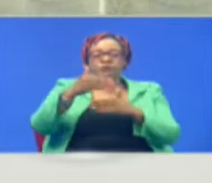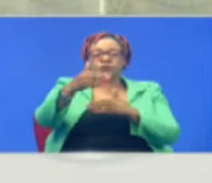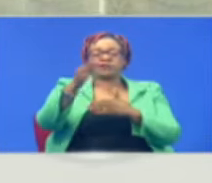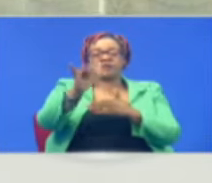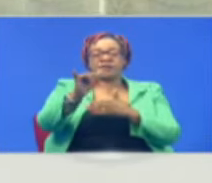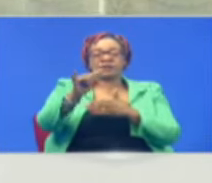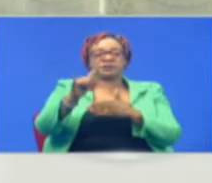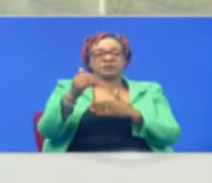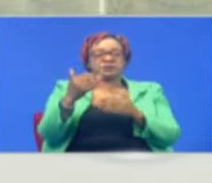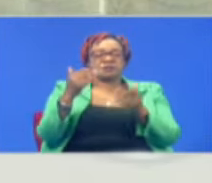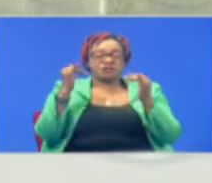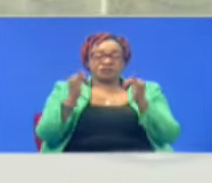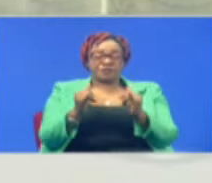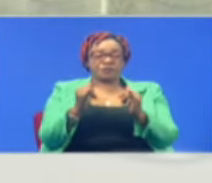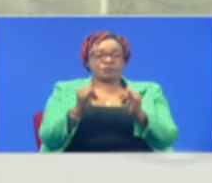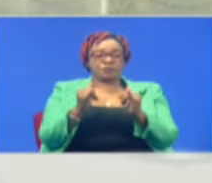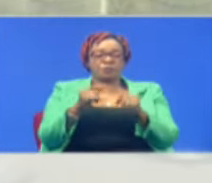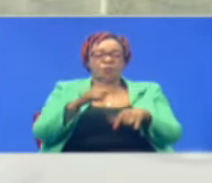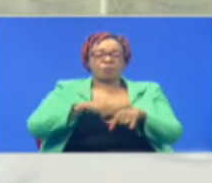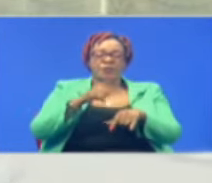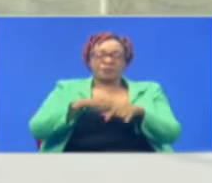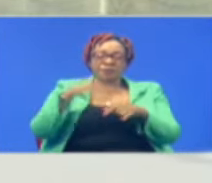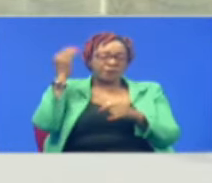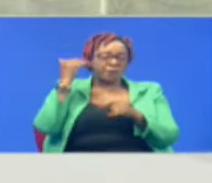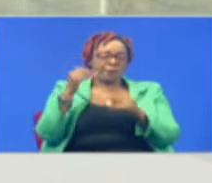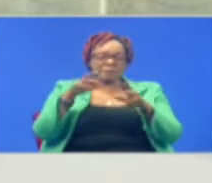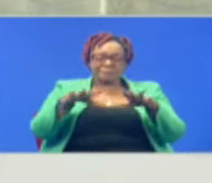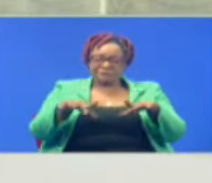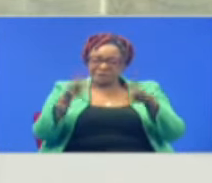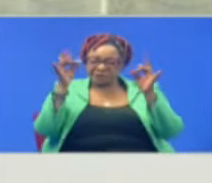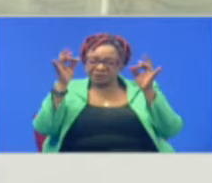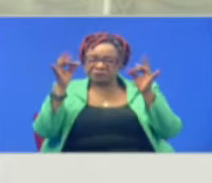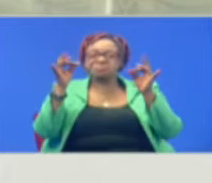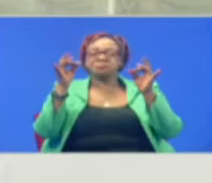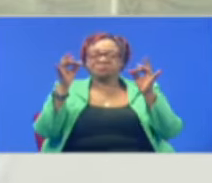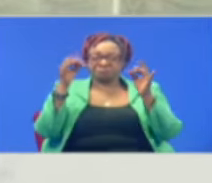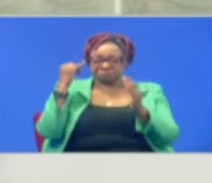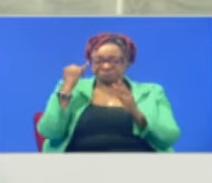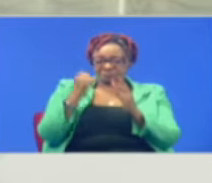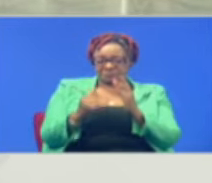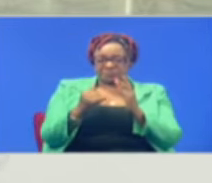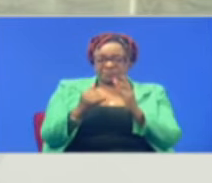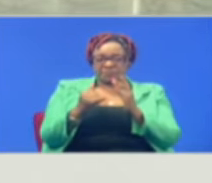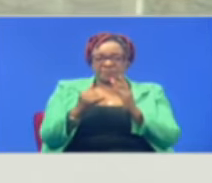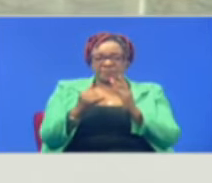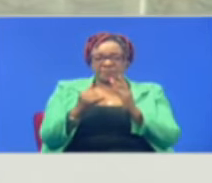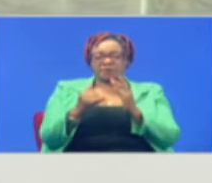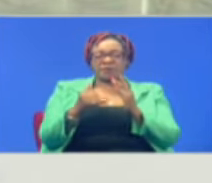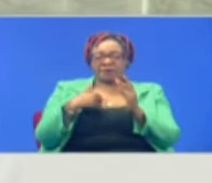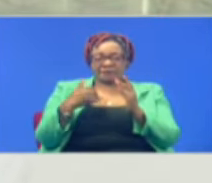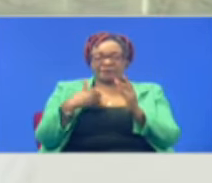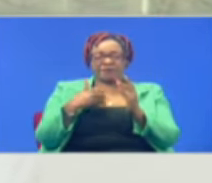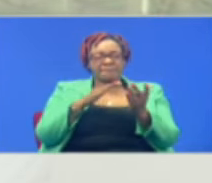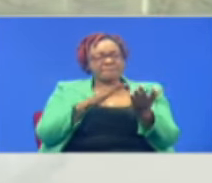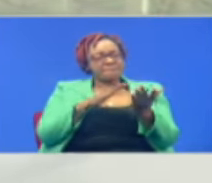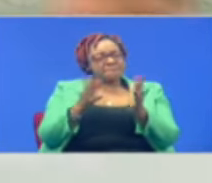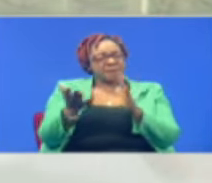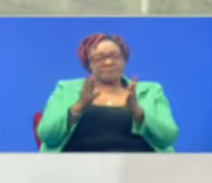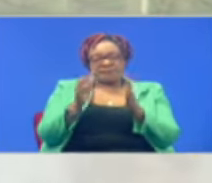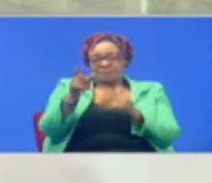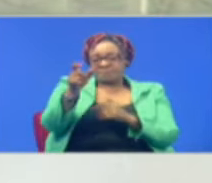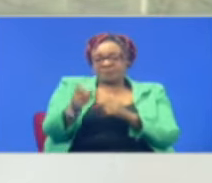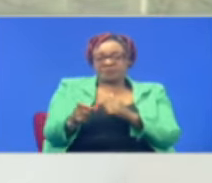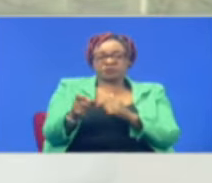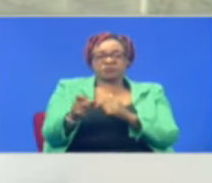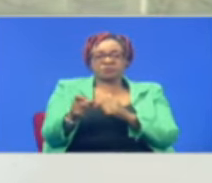reviewing the facts, when the court interrogates the facts and it comes to a conclusion that there's a high likelihood that this person